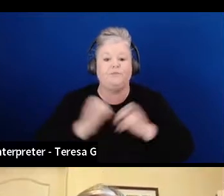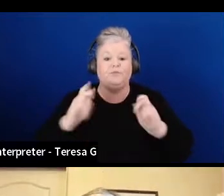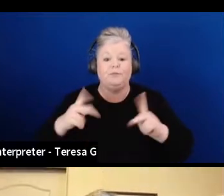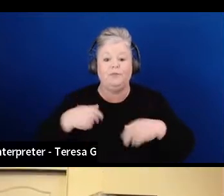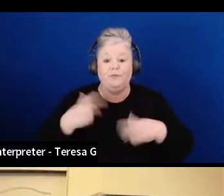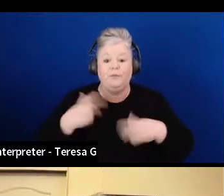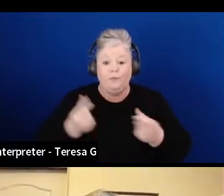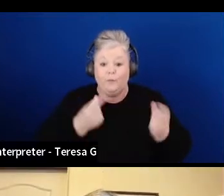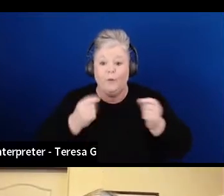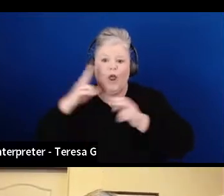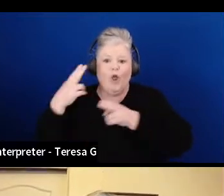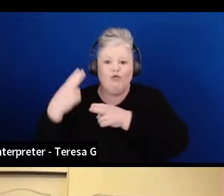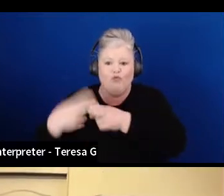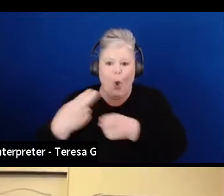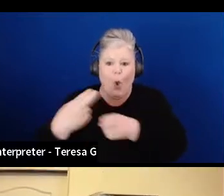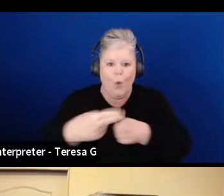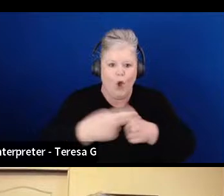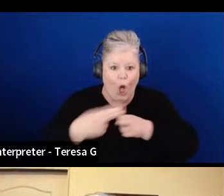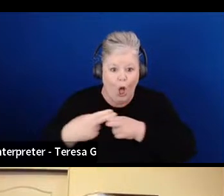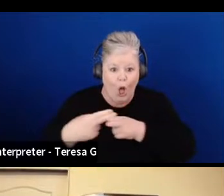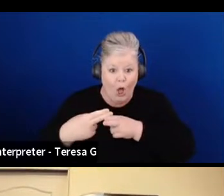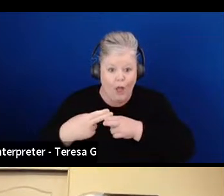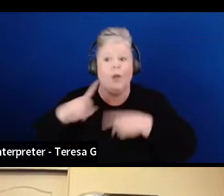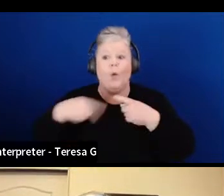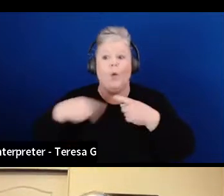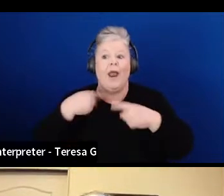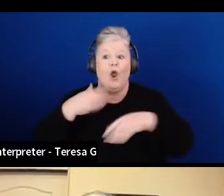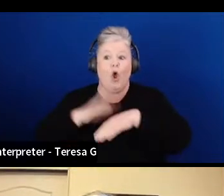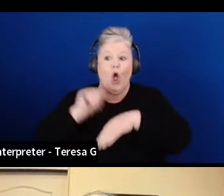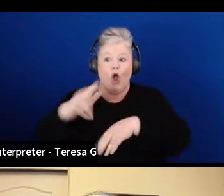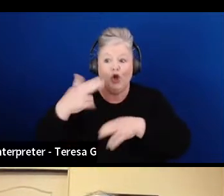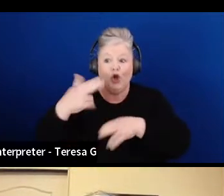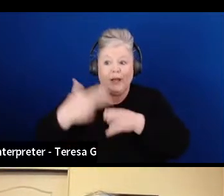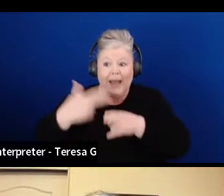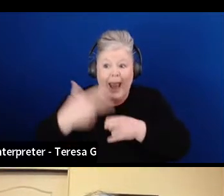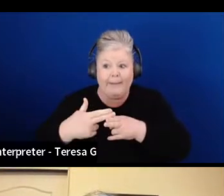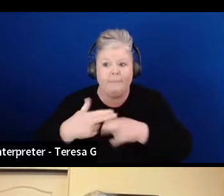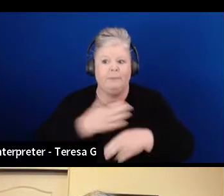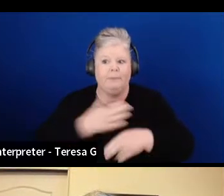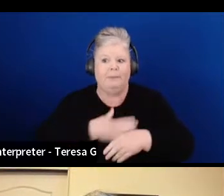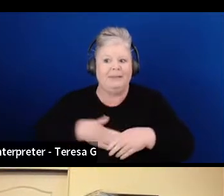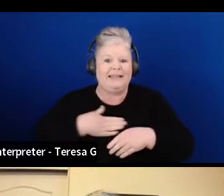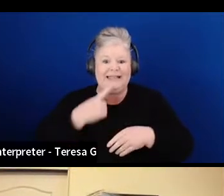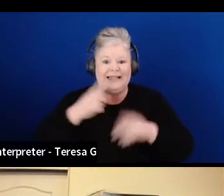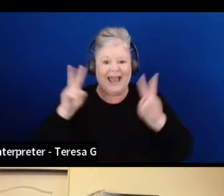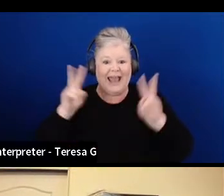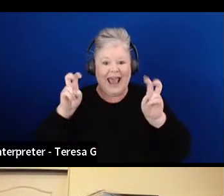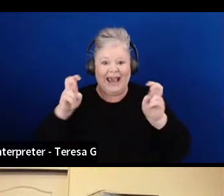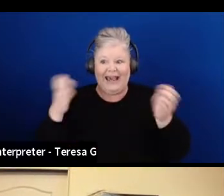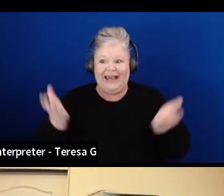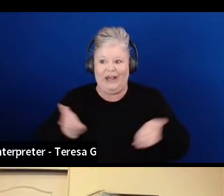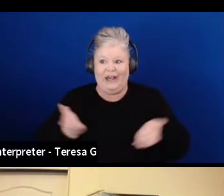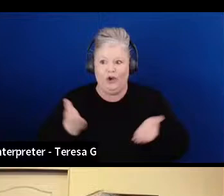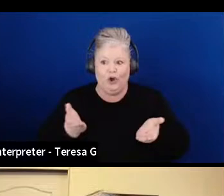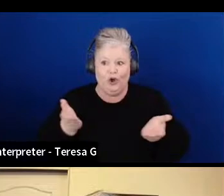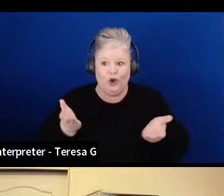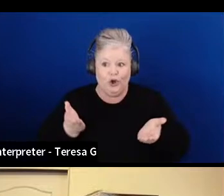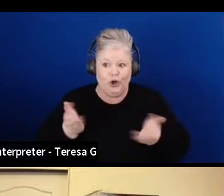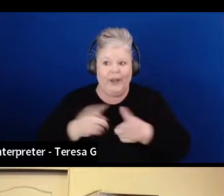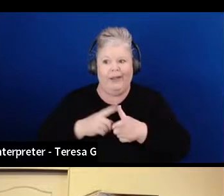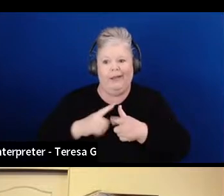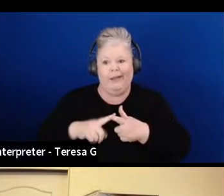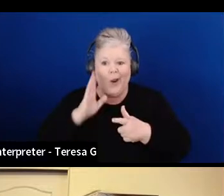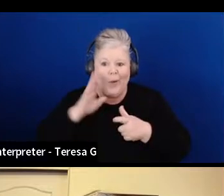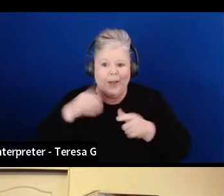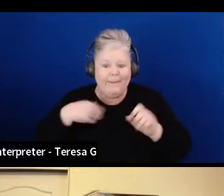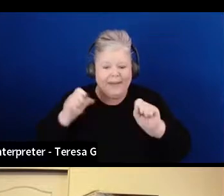roll call. And when I call your name, if you could please say here, and then I'll be able to have